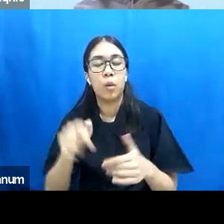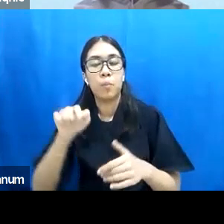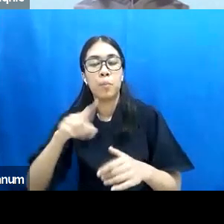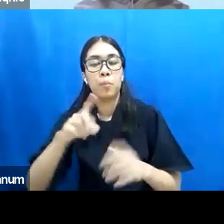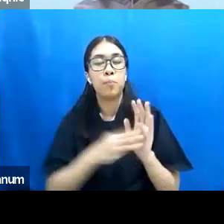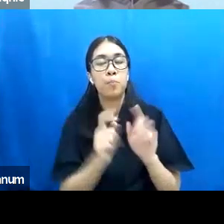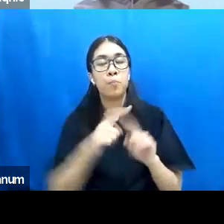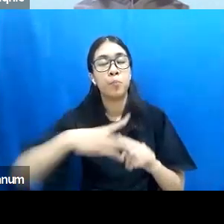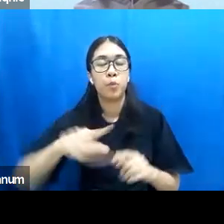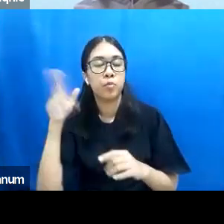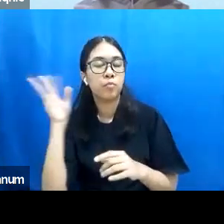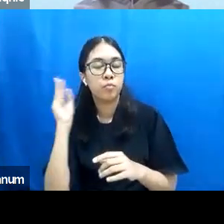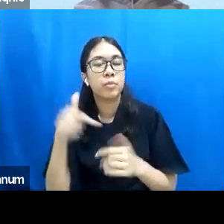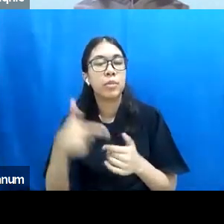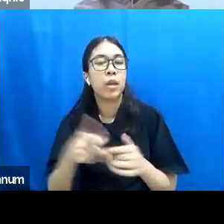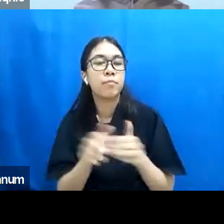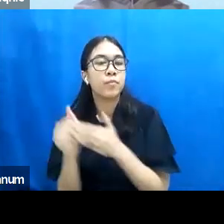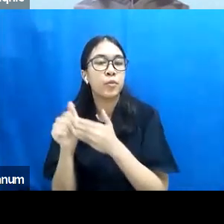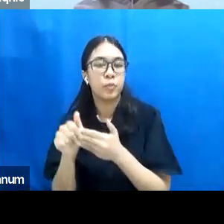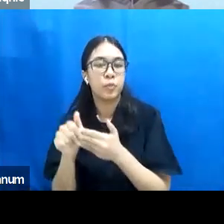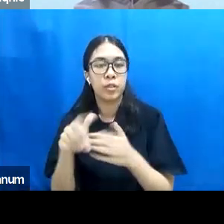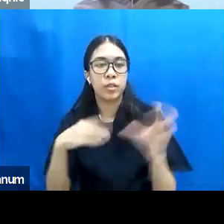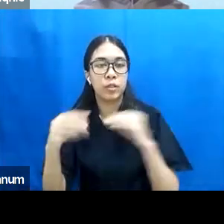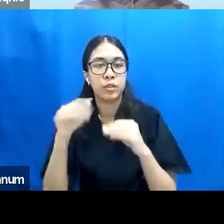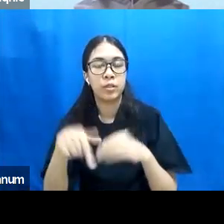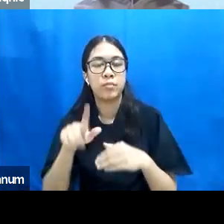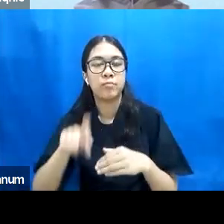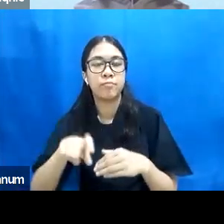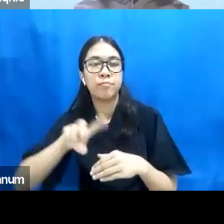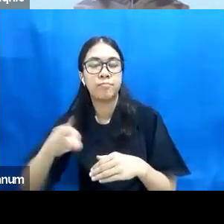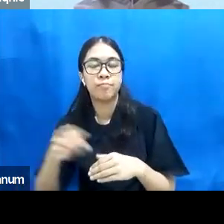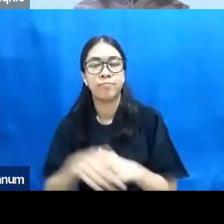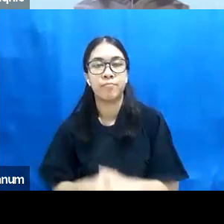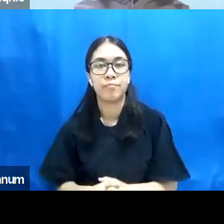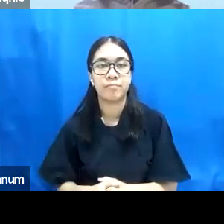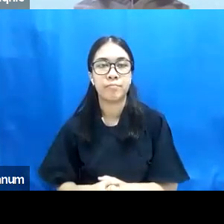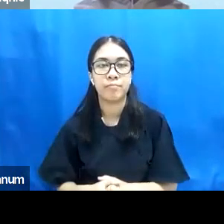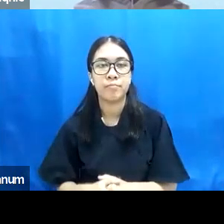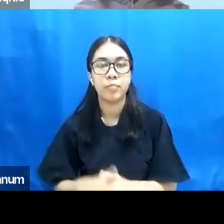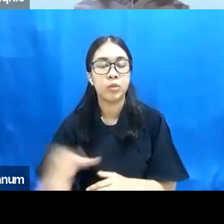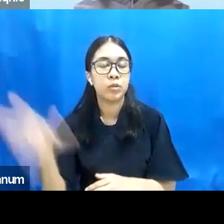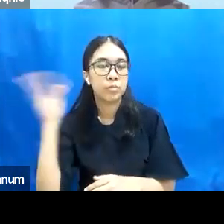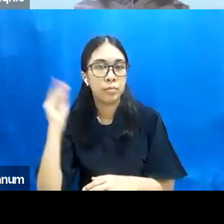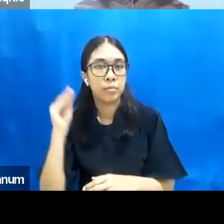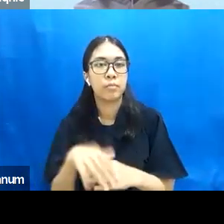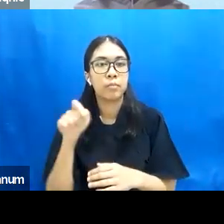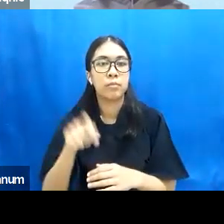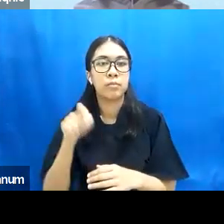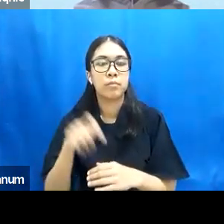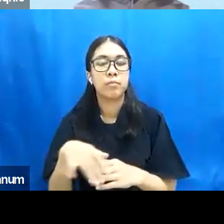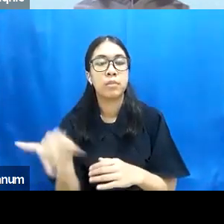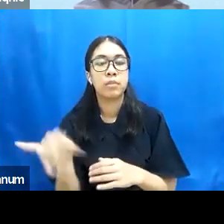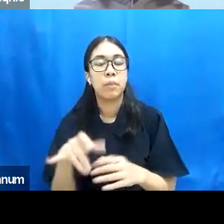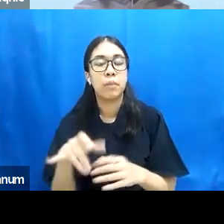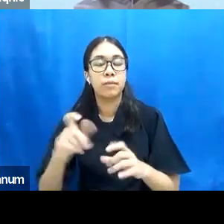can continue to follow the floor discussion when there is a switch in floor language. For the speakers, please choose the same channel as the